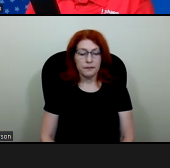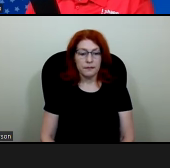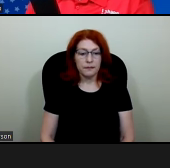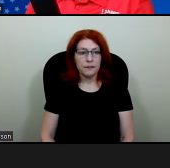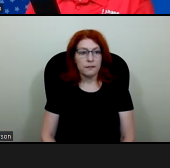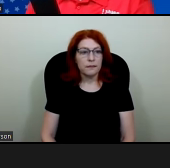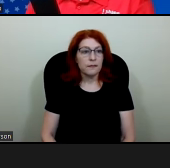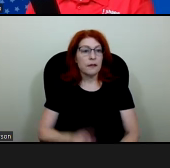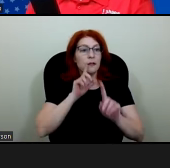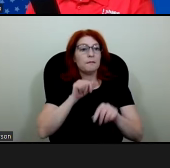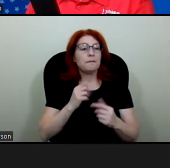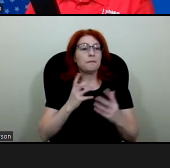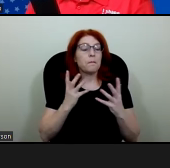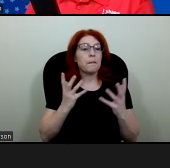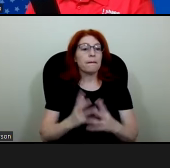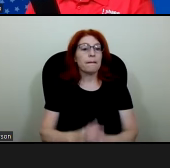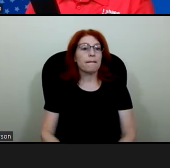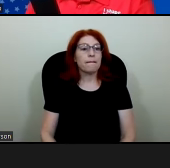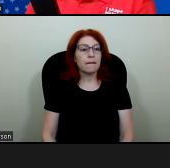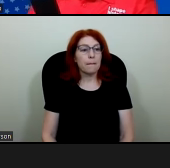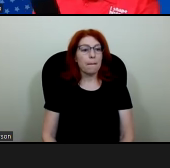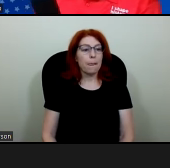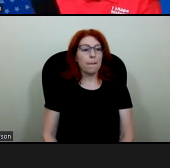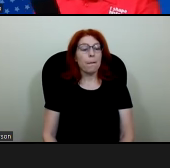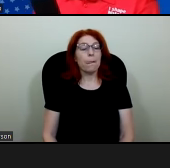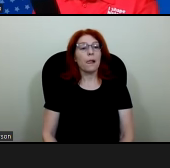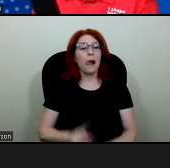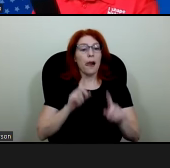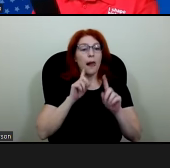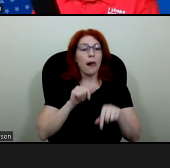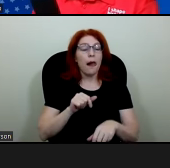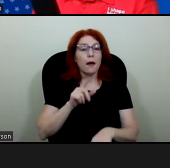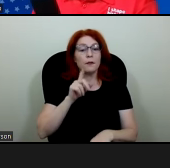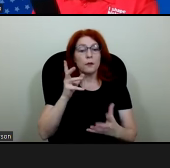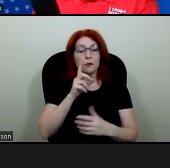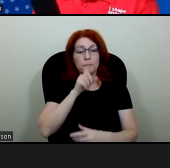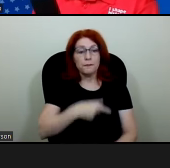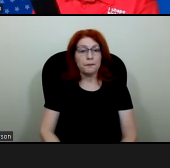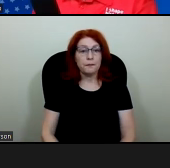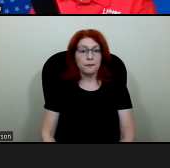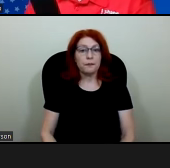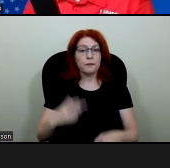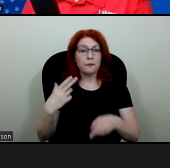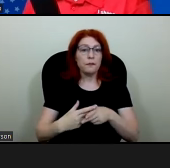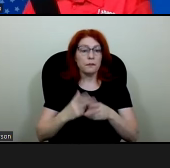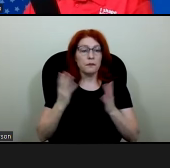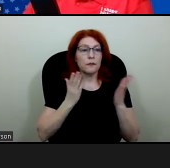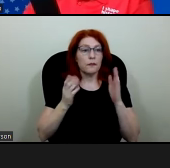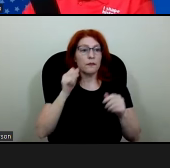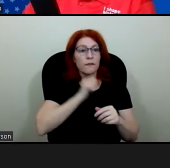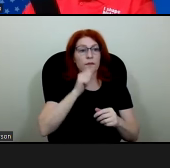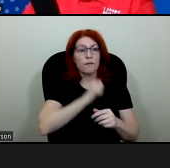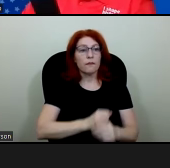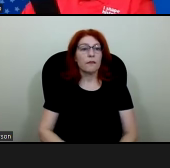The answer is, go ahead, Bill. The answer is what is true, and it's called Service Arizona.